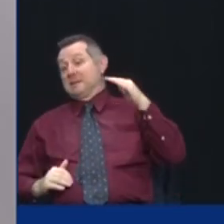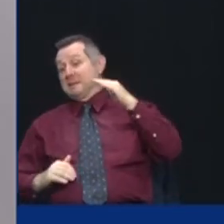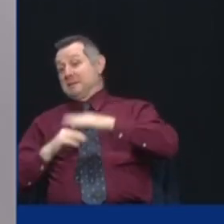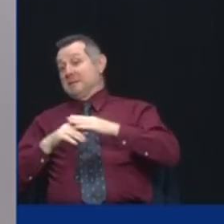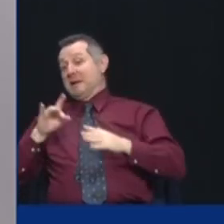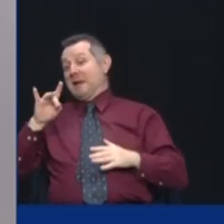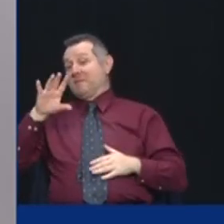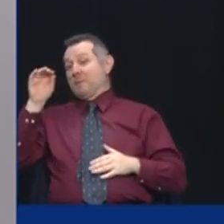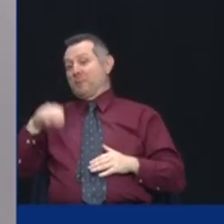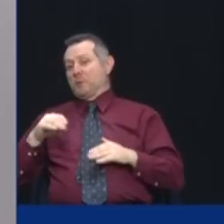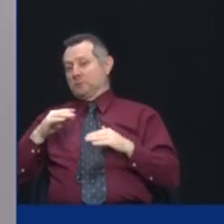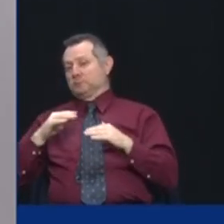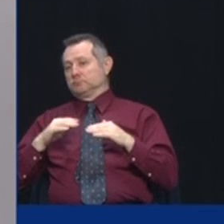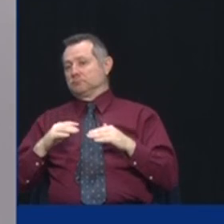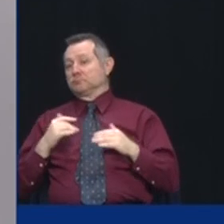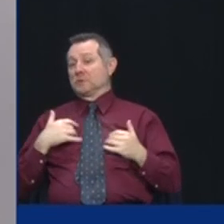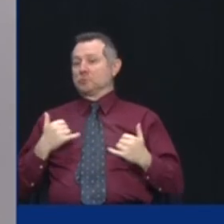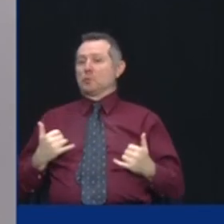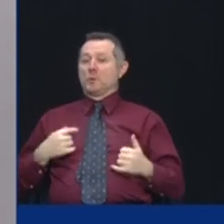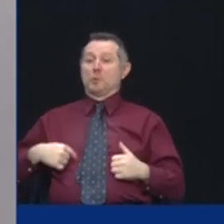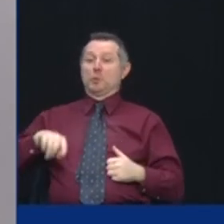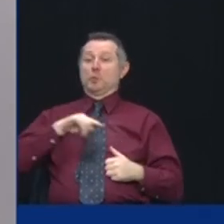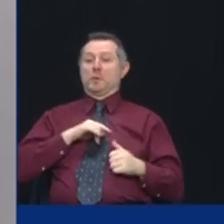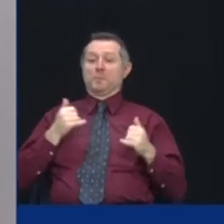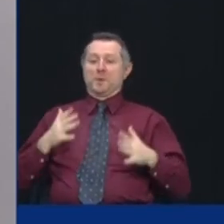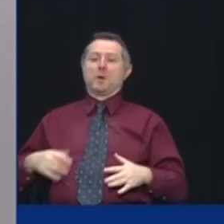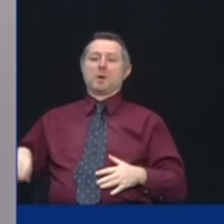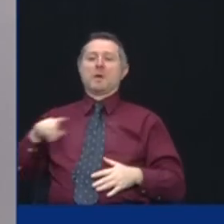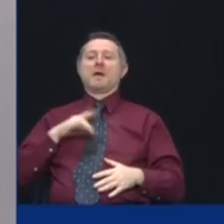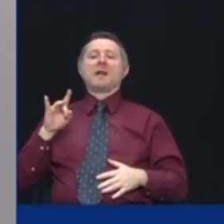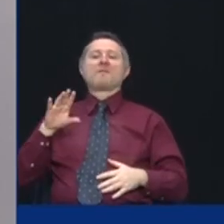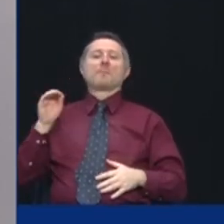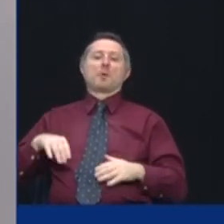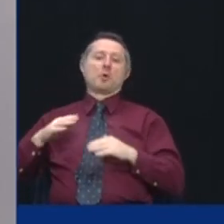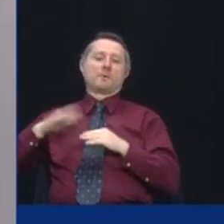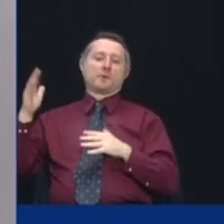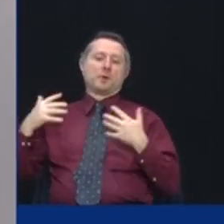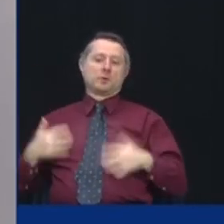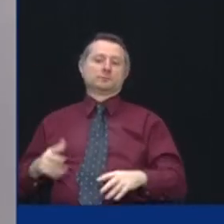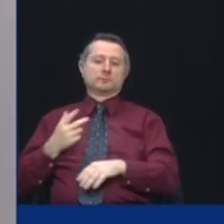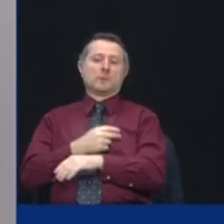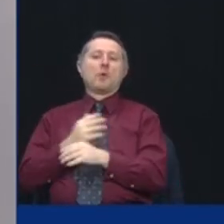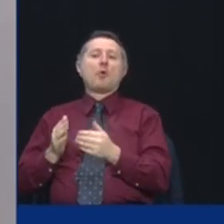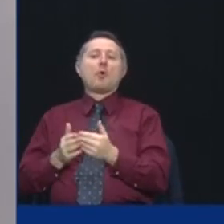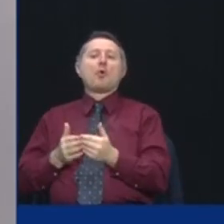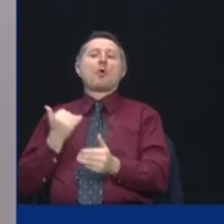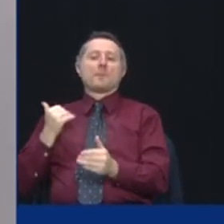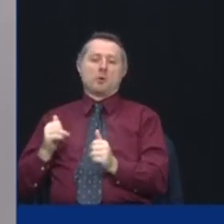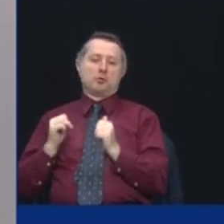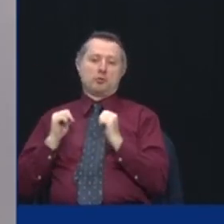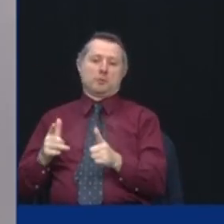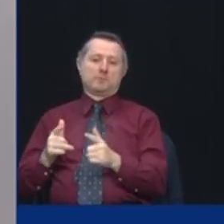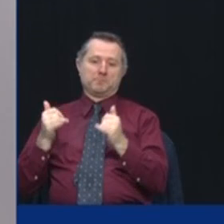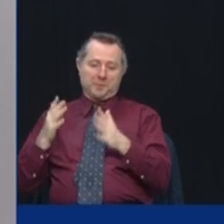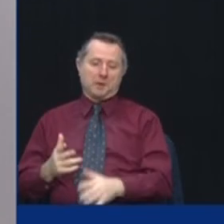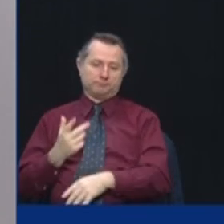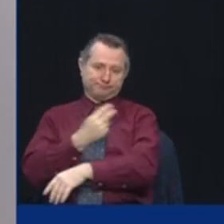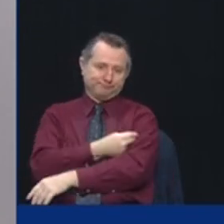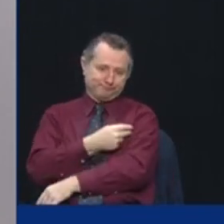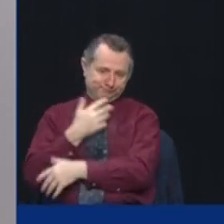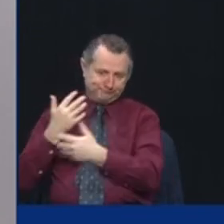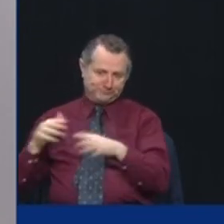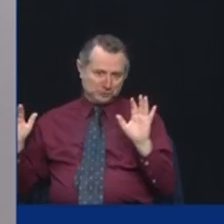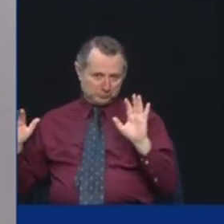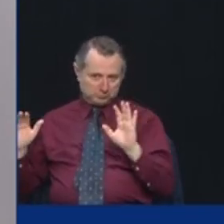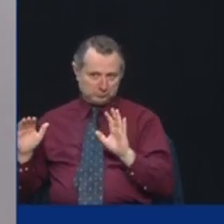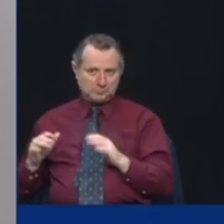85% mark. Virtually all of our players have been vaccinated. And just to answer the